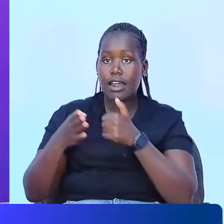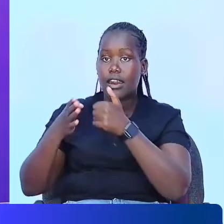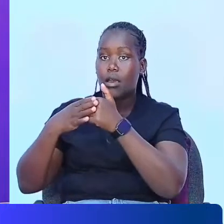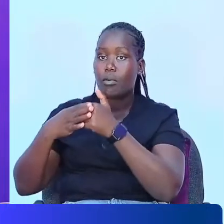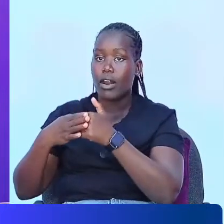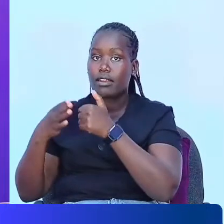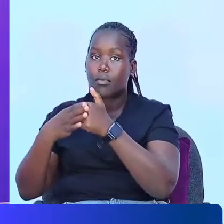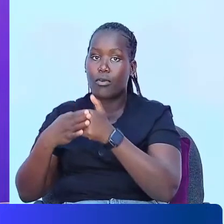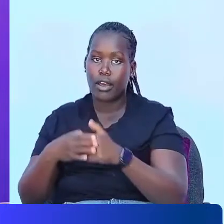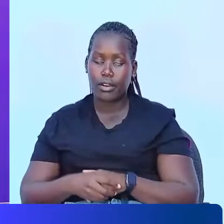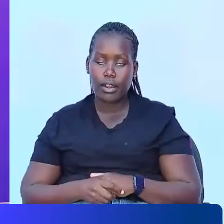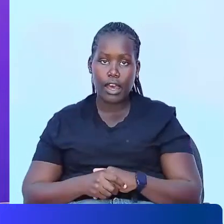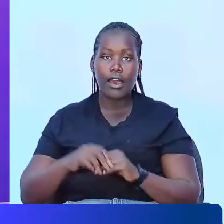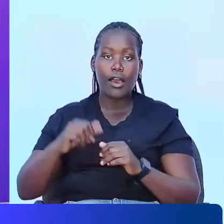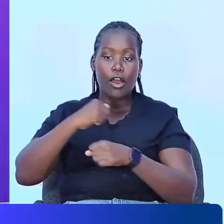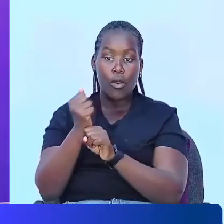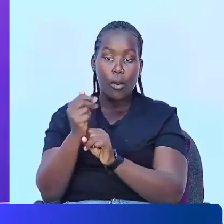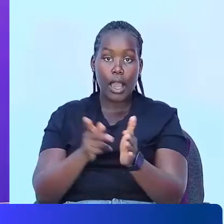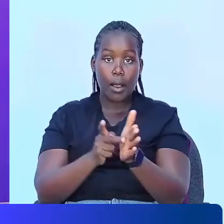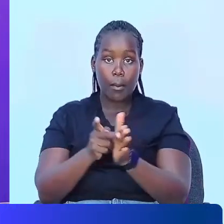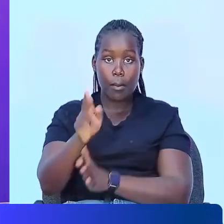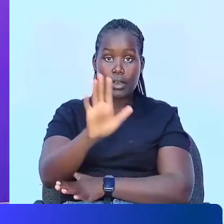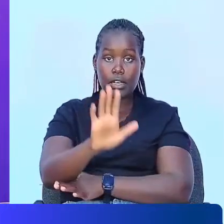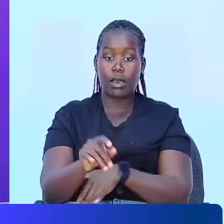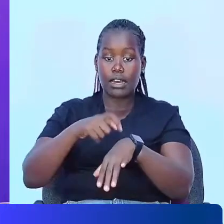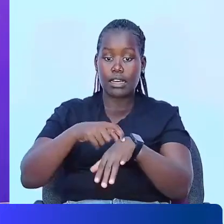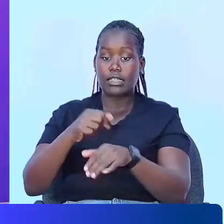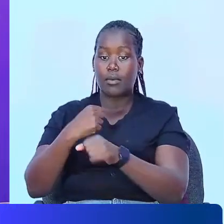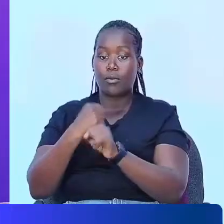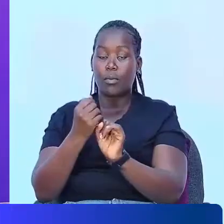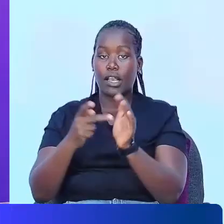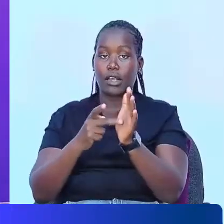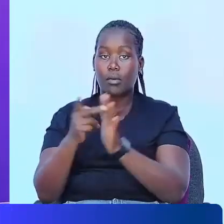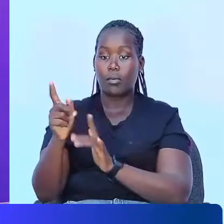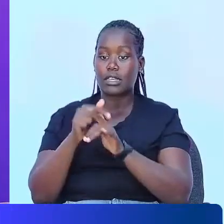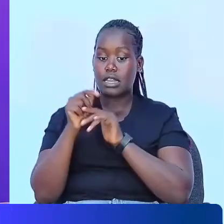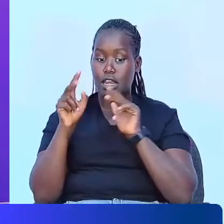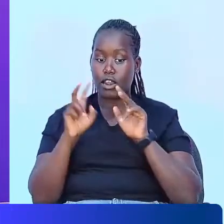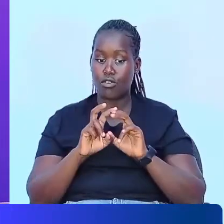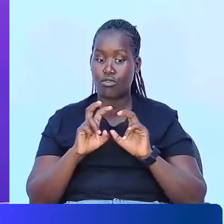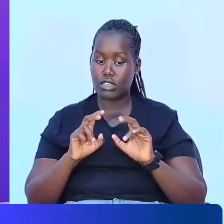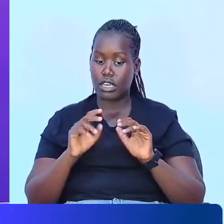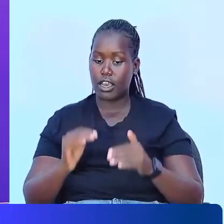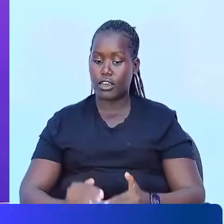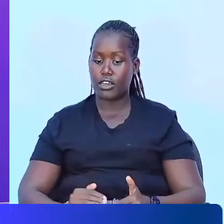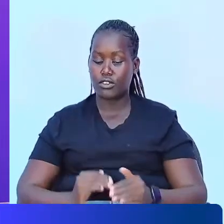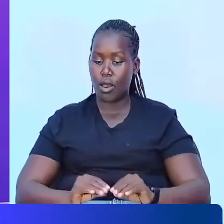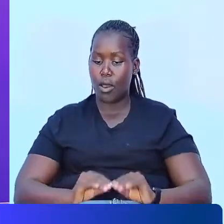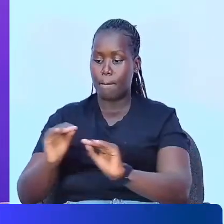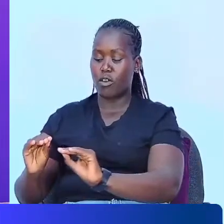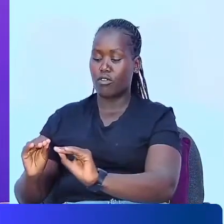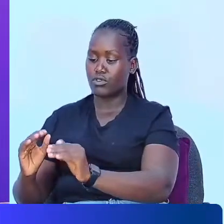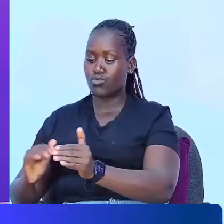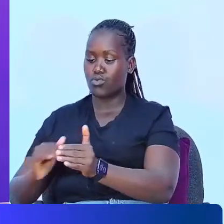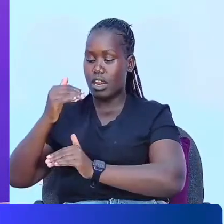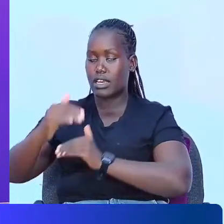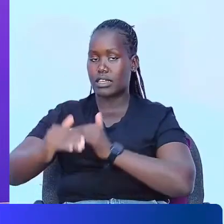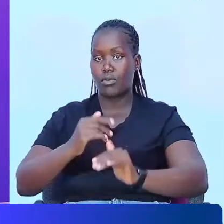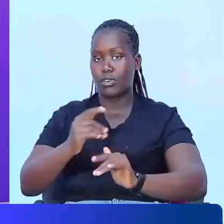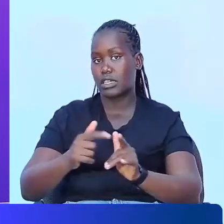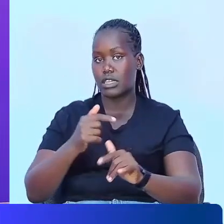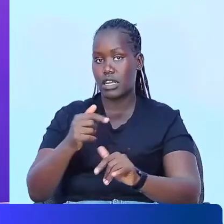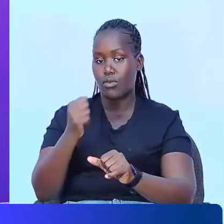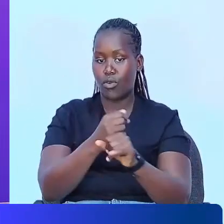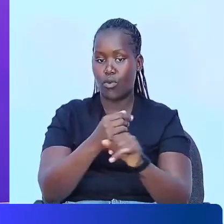888899. So you make your payments, and once you make your payments, you check, it moves to the next process until we come to do the connection for